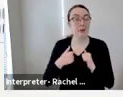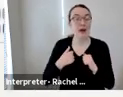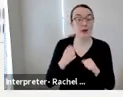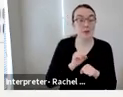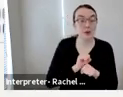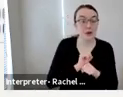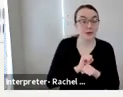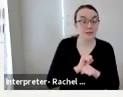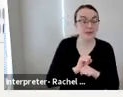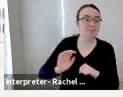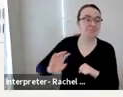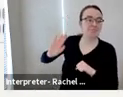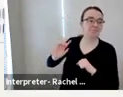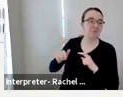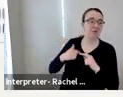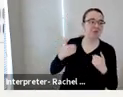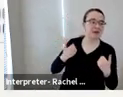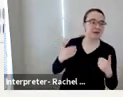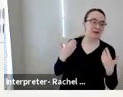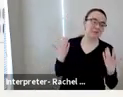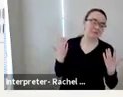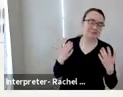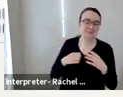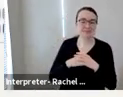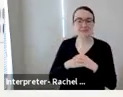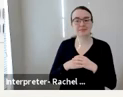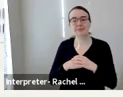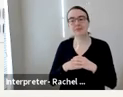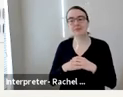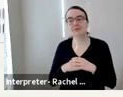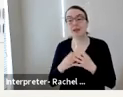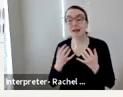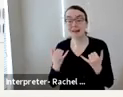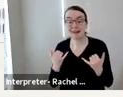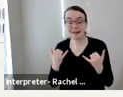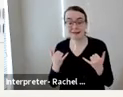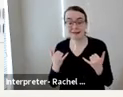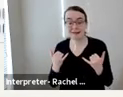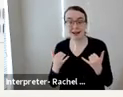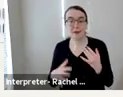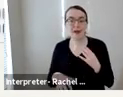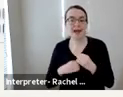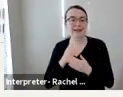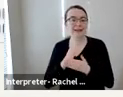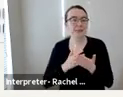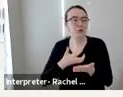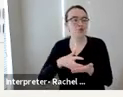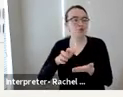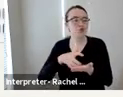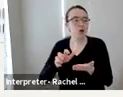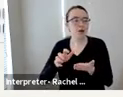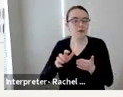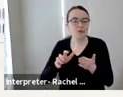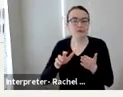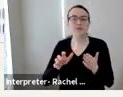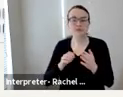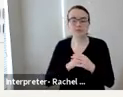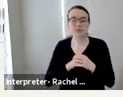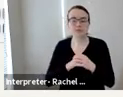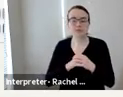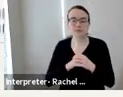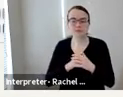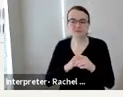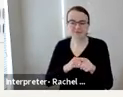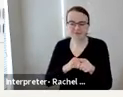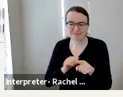younger. So I'll start to give myself some rough intent. Man, that is off